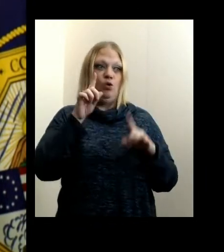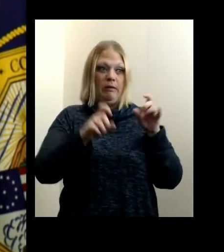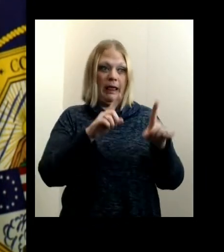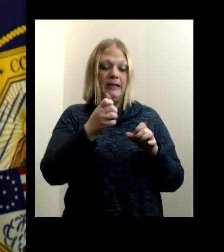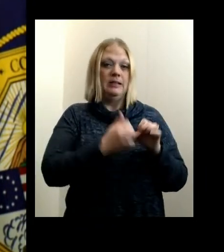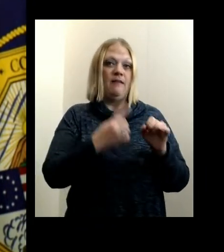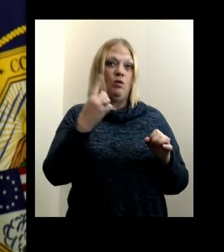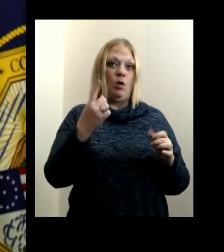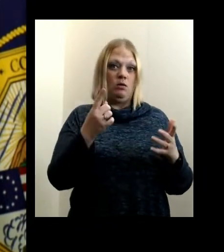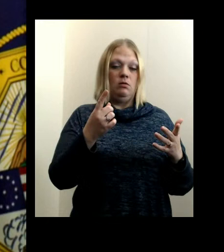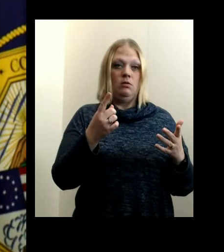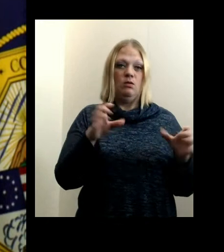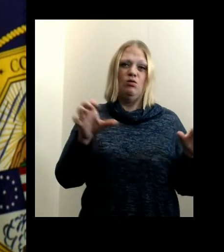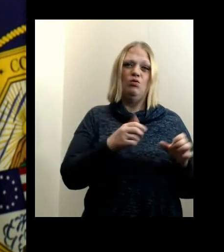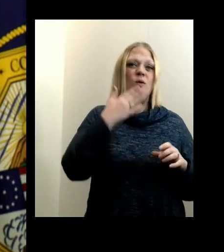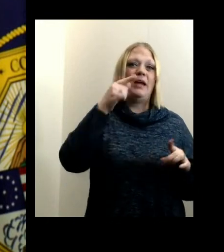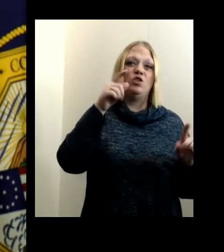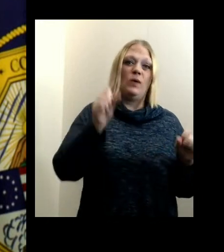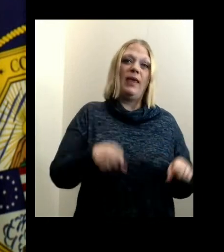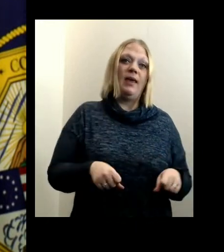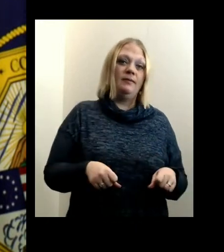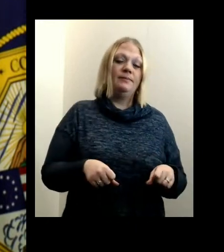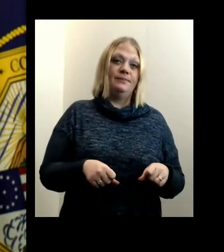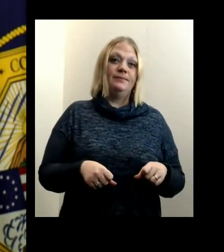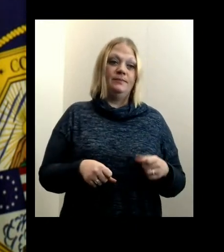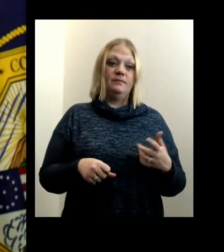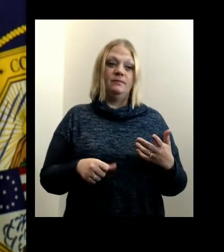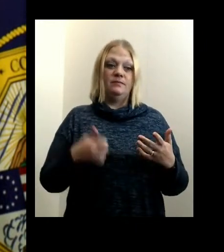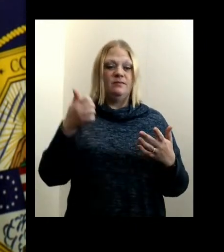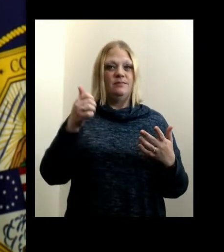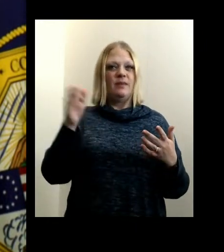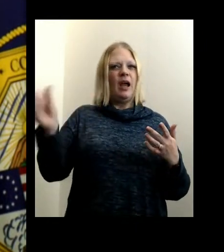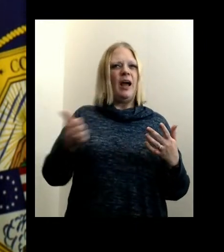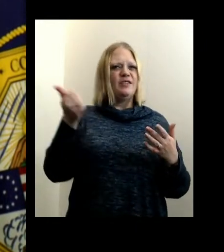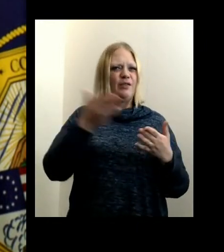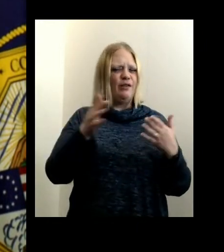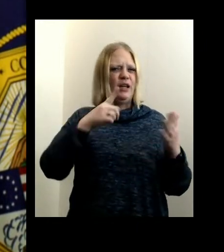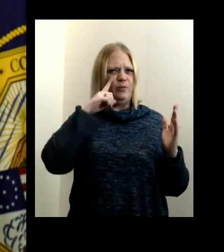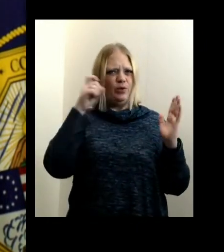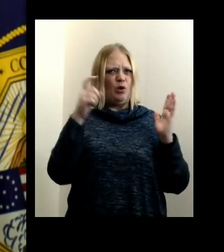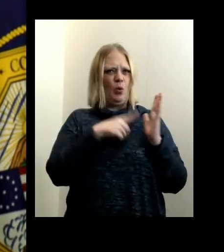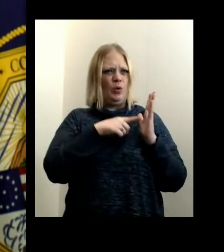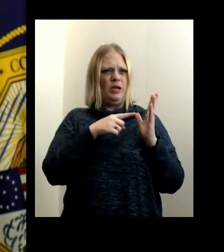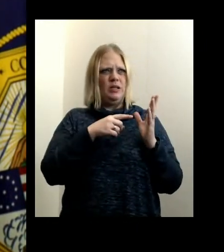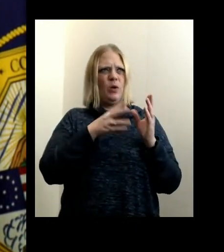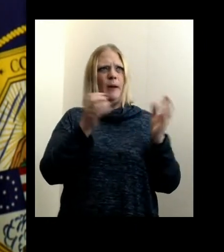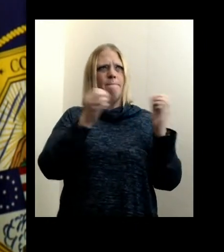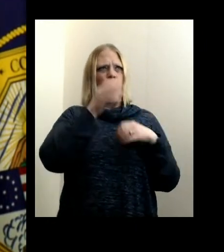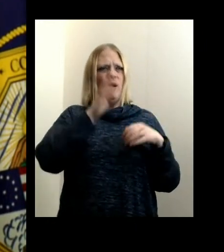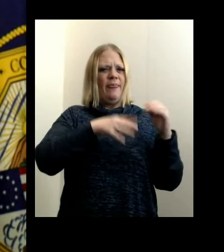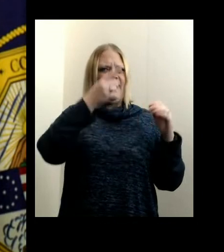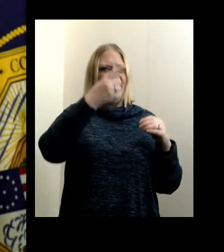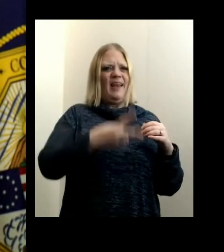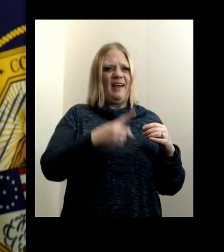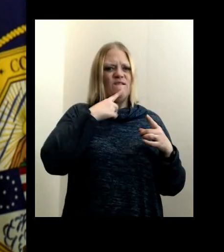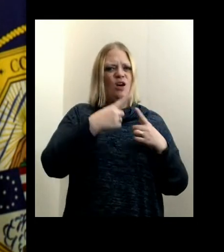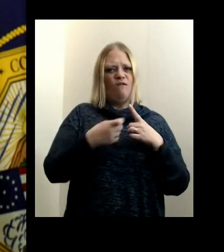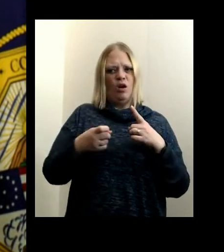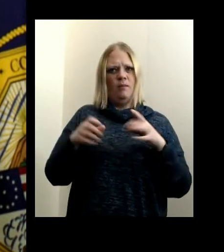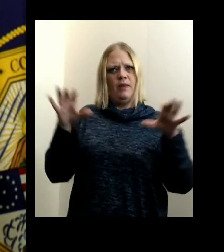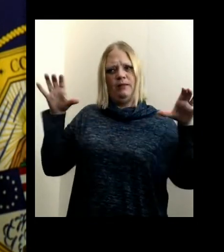to do the best they can. And the other thing we're noticing too is while more than half of them are coming from congregate care